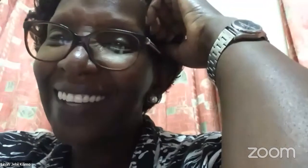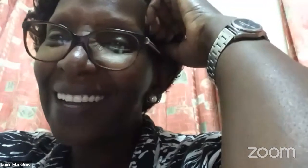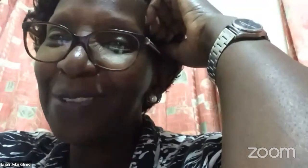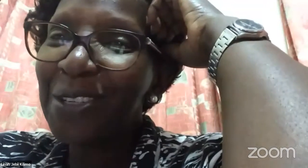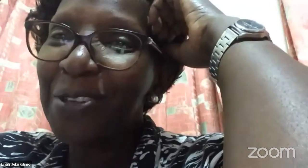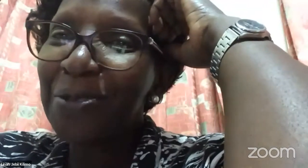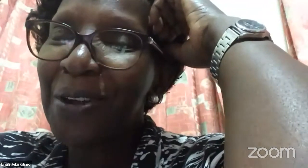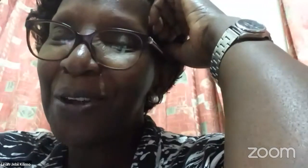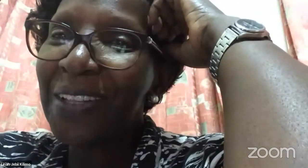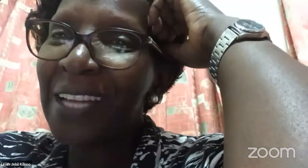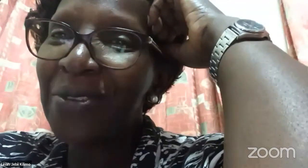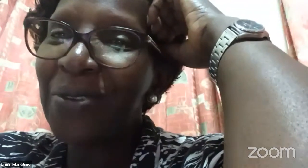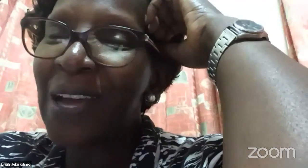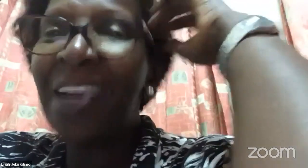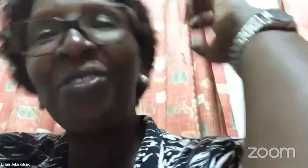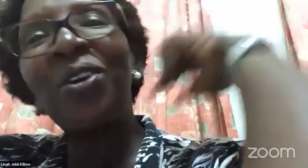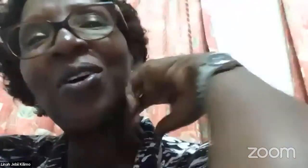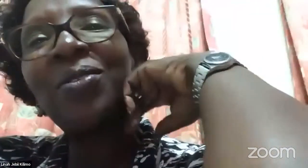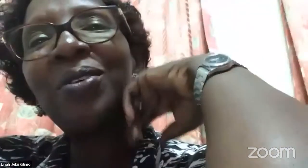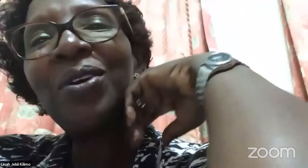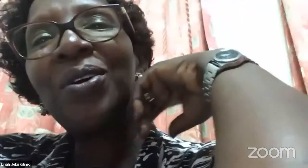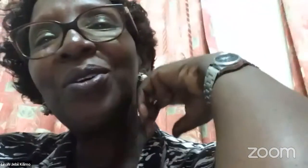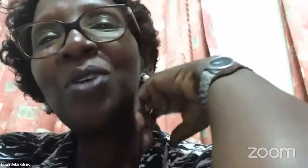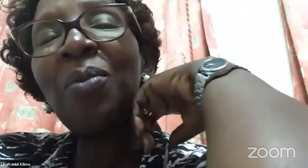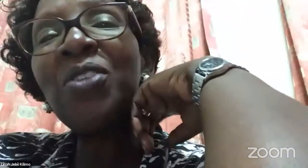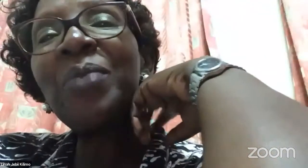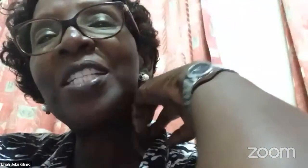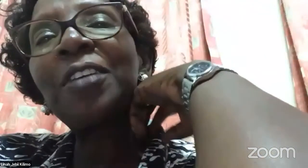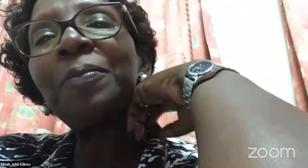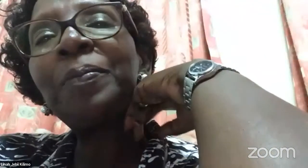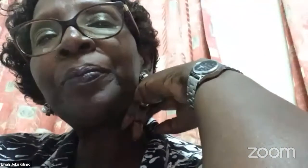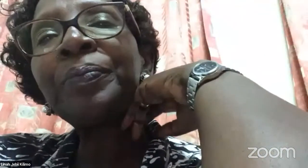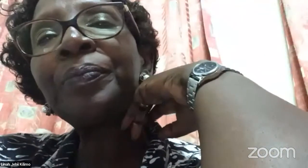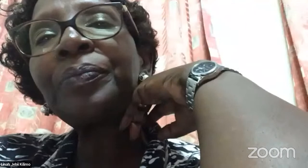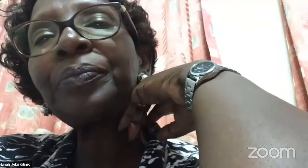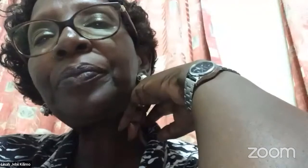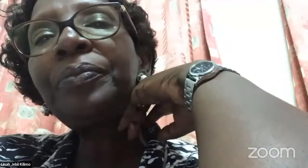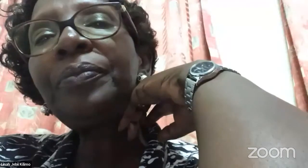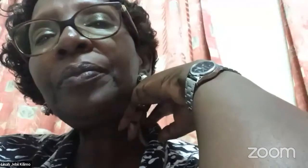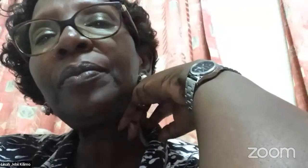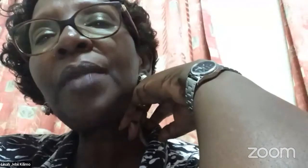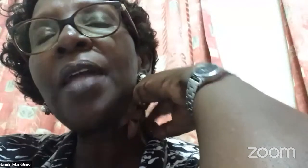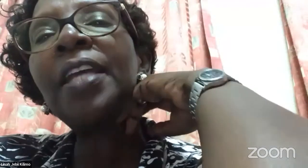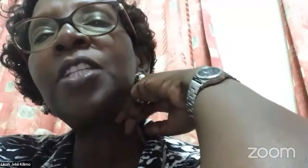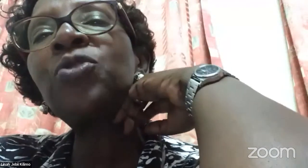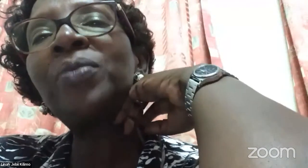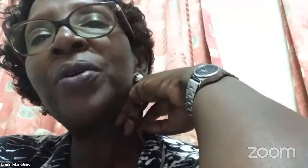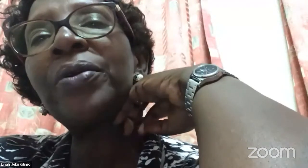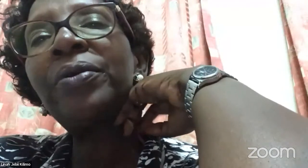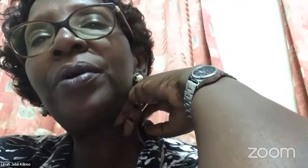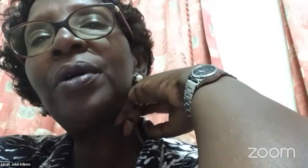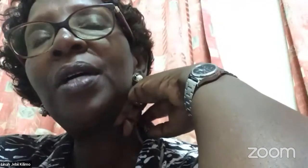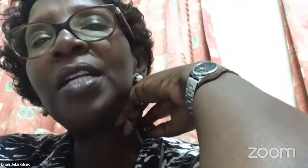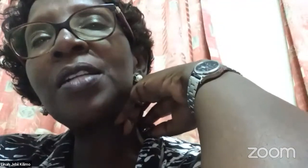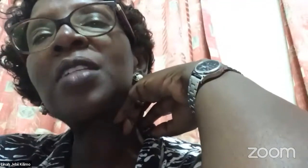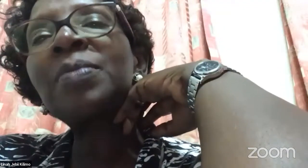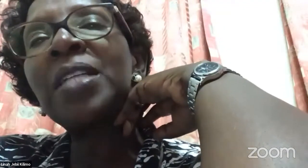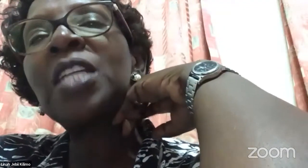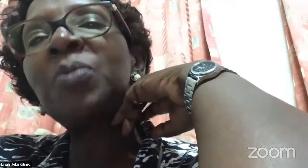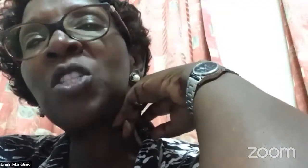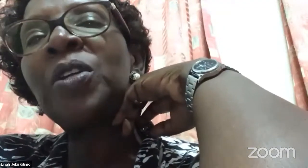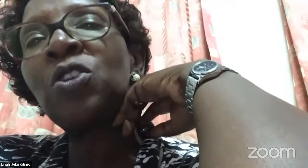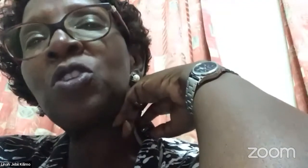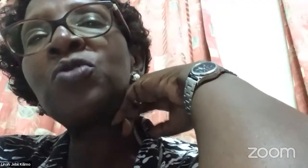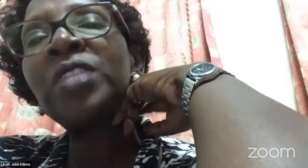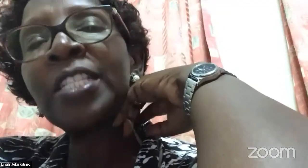it. And we talk tomorrow. Then you go and have your board meeting and get it tomorrow. Try as